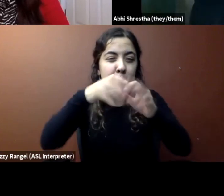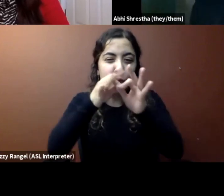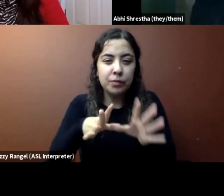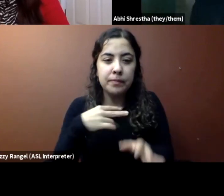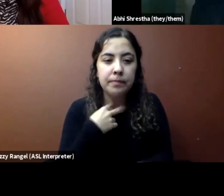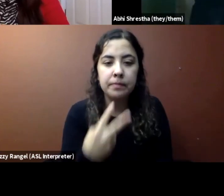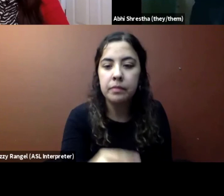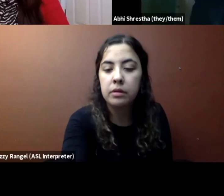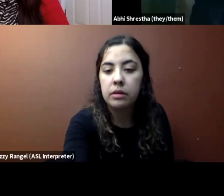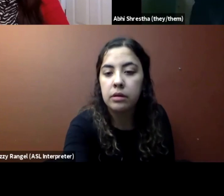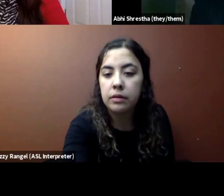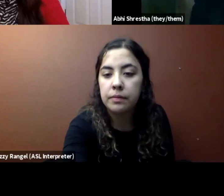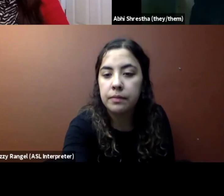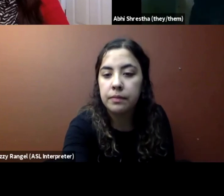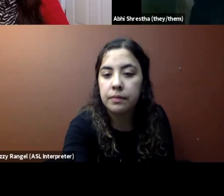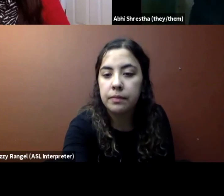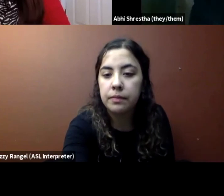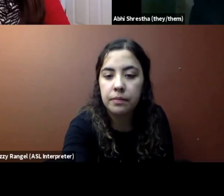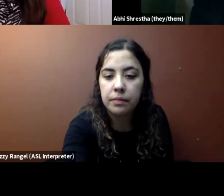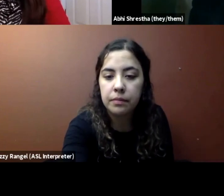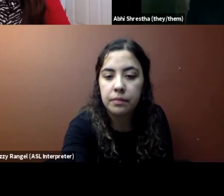Oops, sorry. Things are broken.